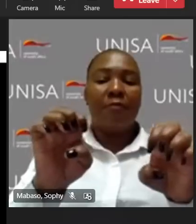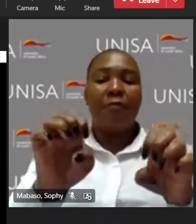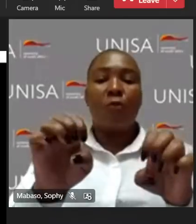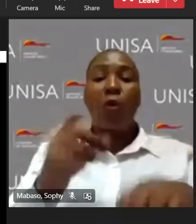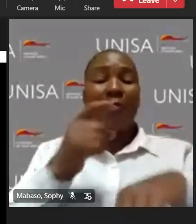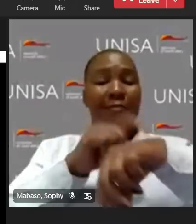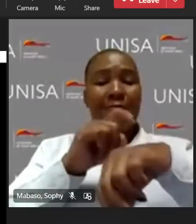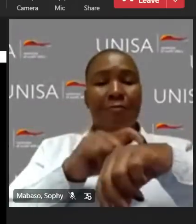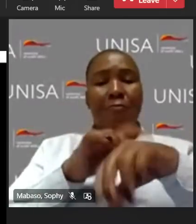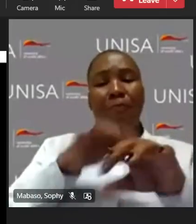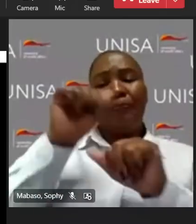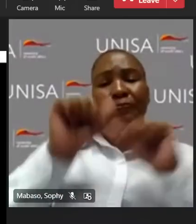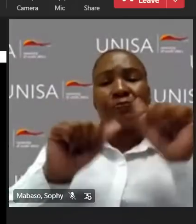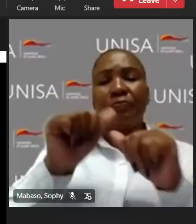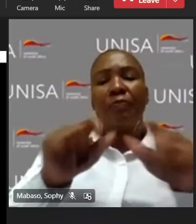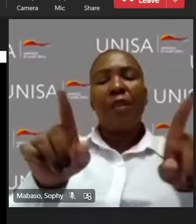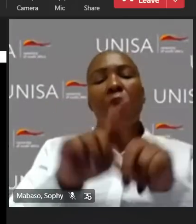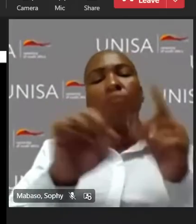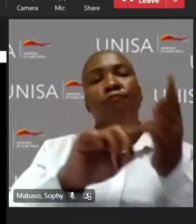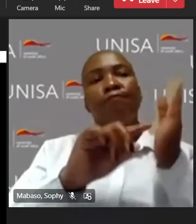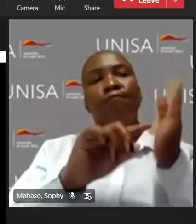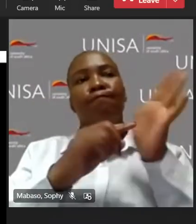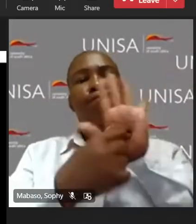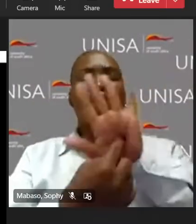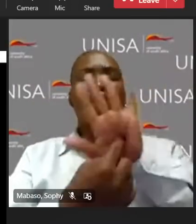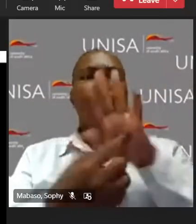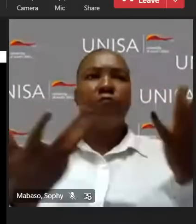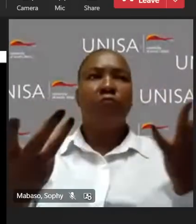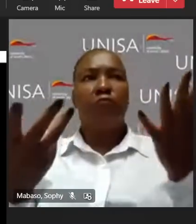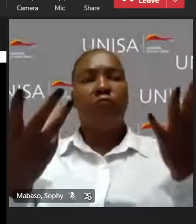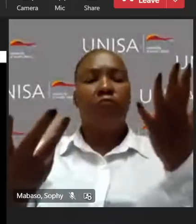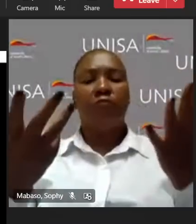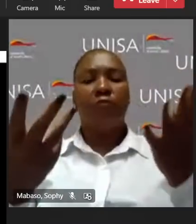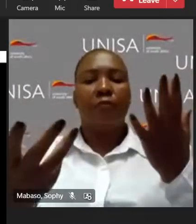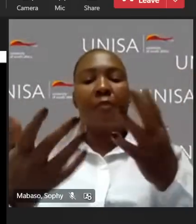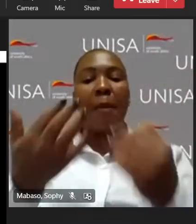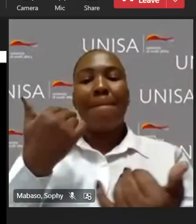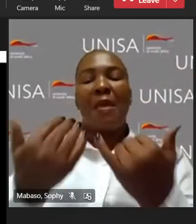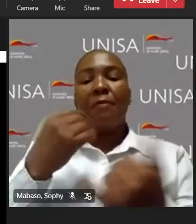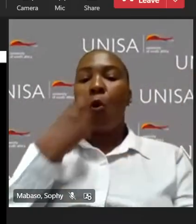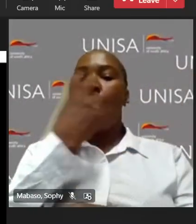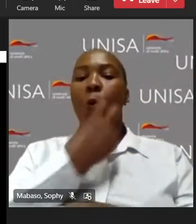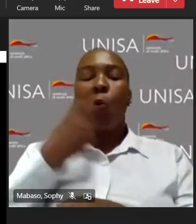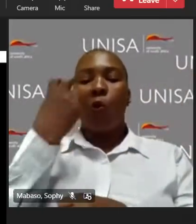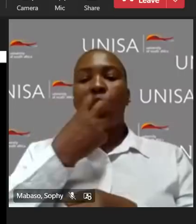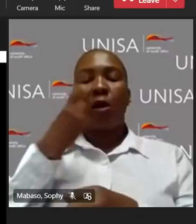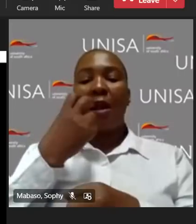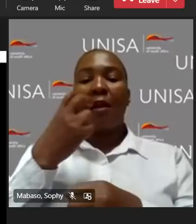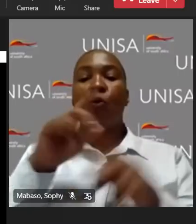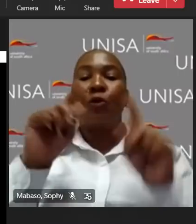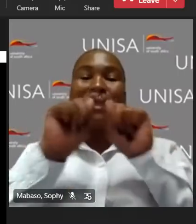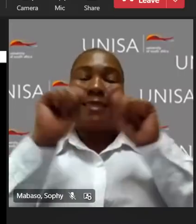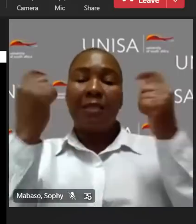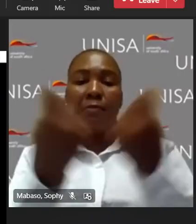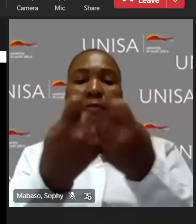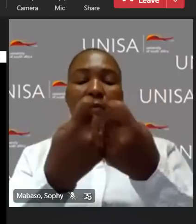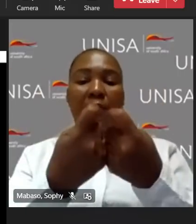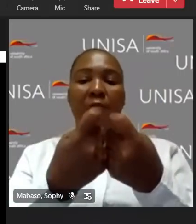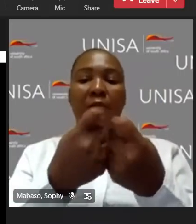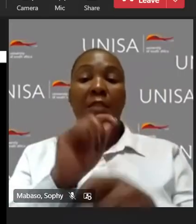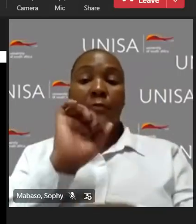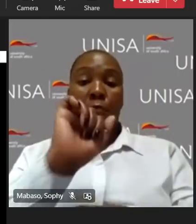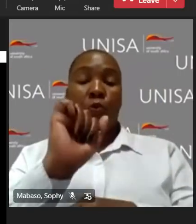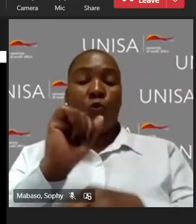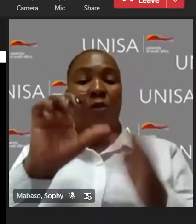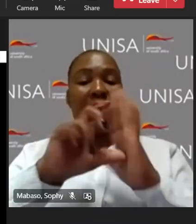assessments. Just to give an example, you can do oral exams on Teams as per your